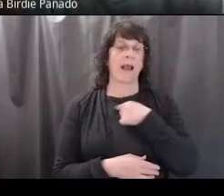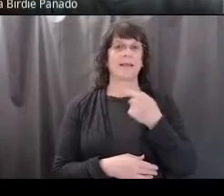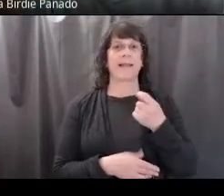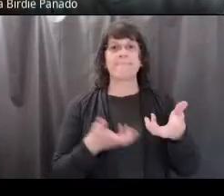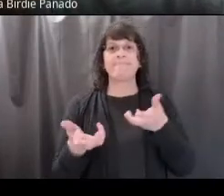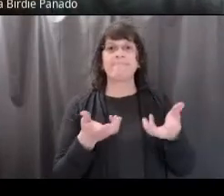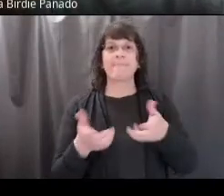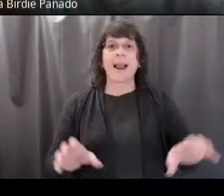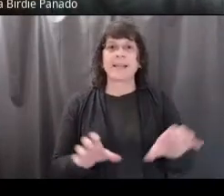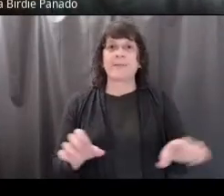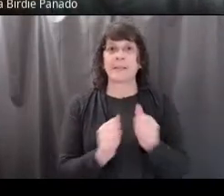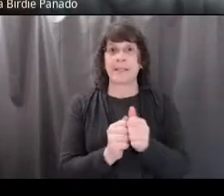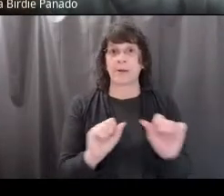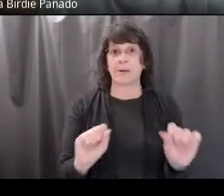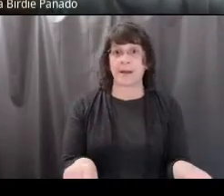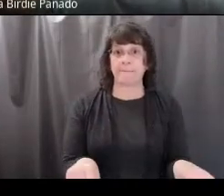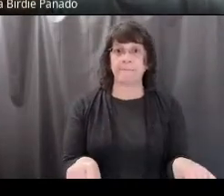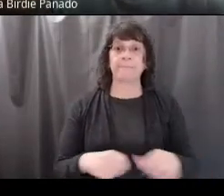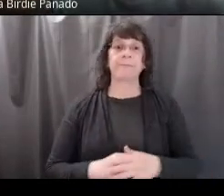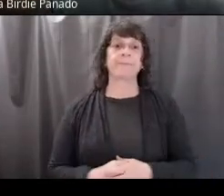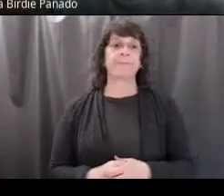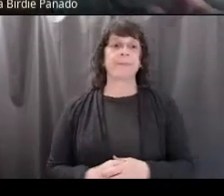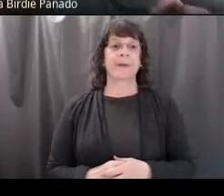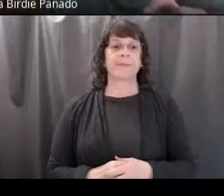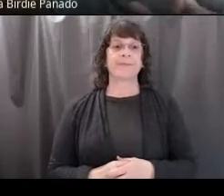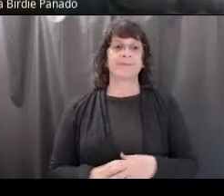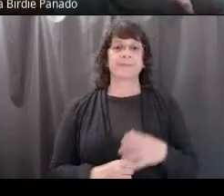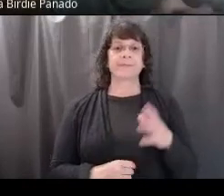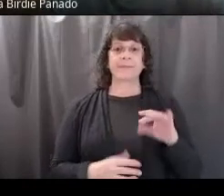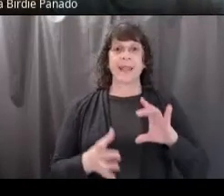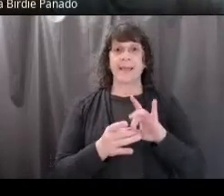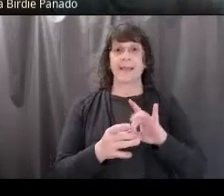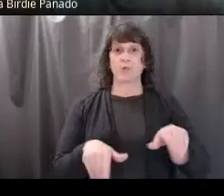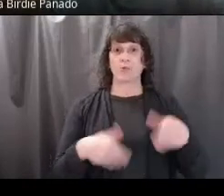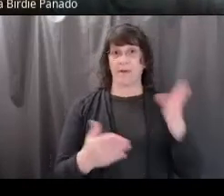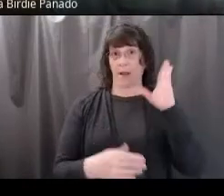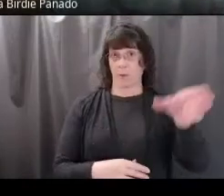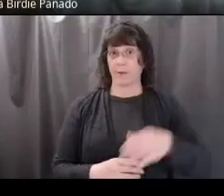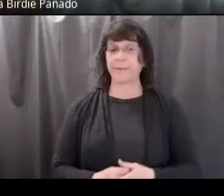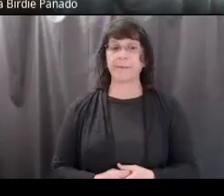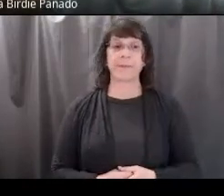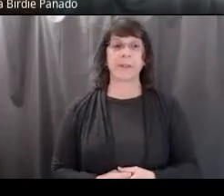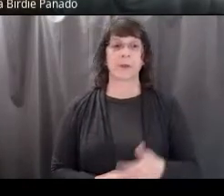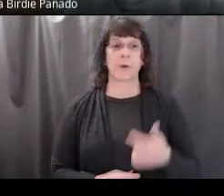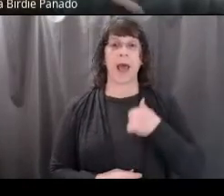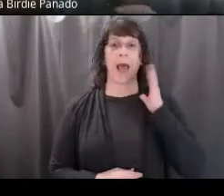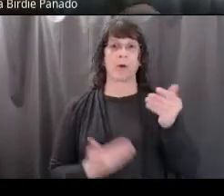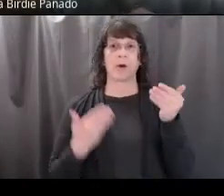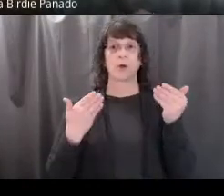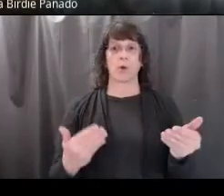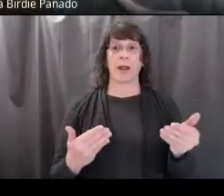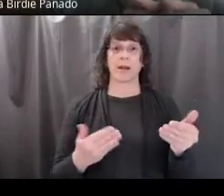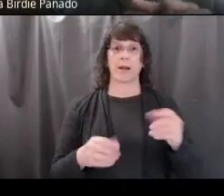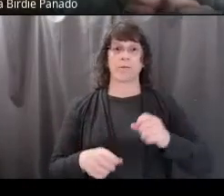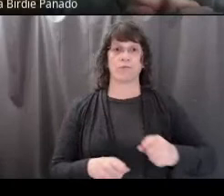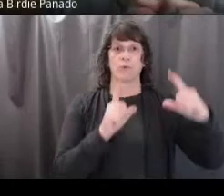interactive activity together. And the link is provided to you. So I'm going to go ahead and bring that